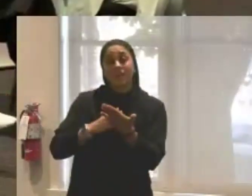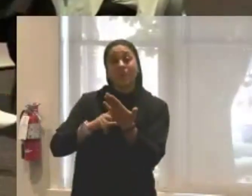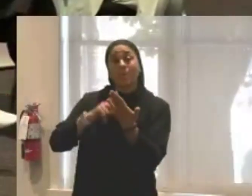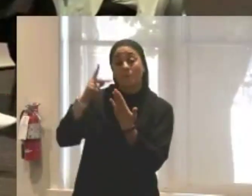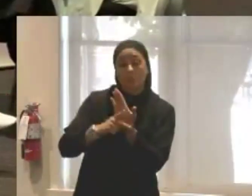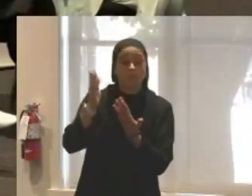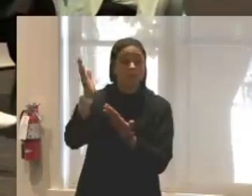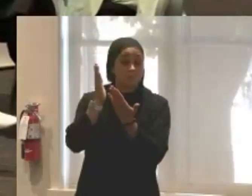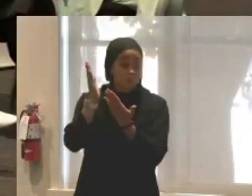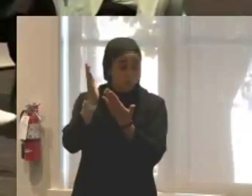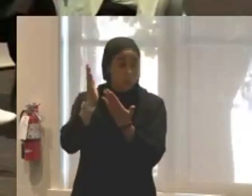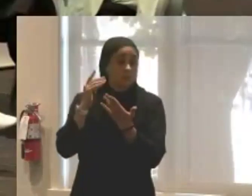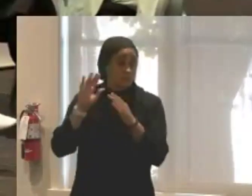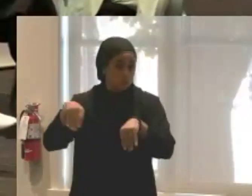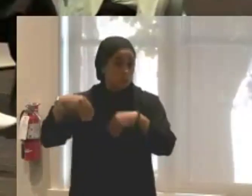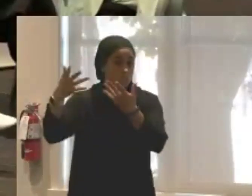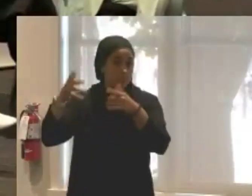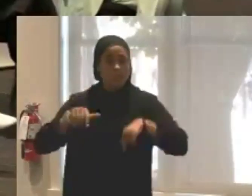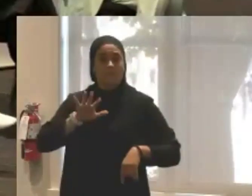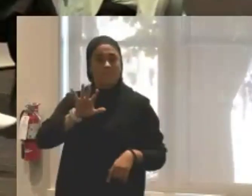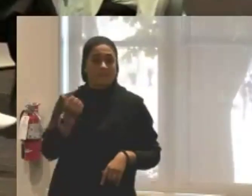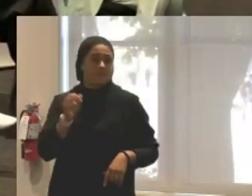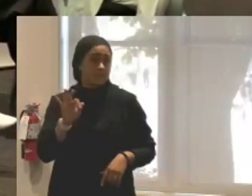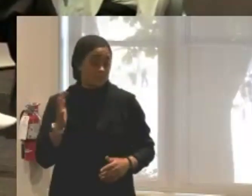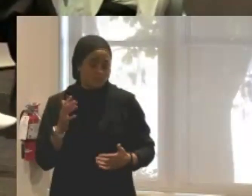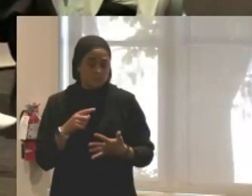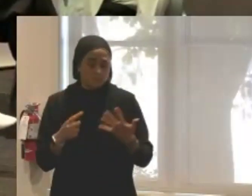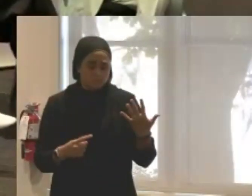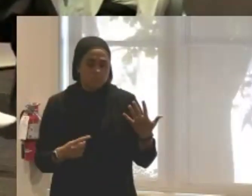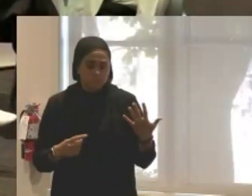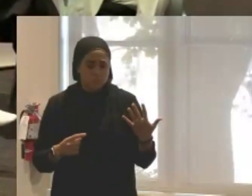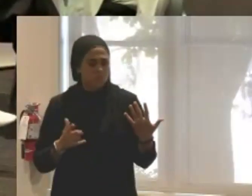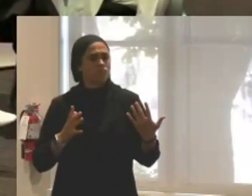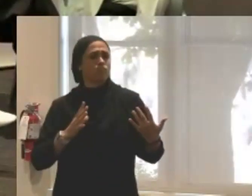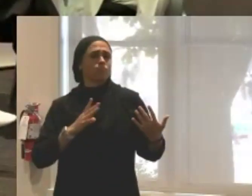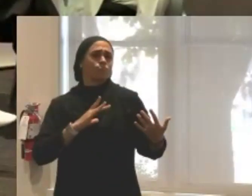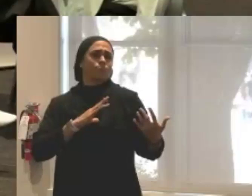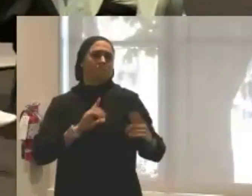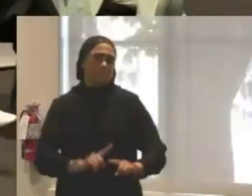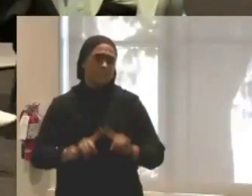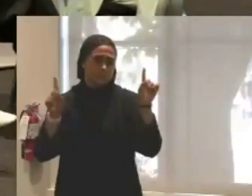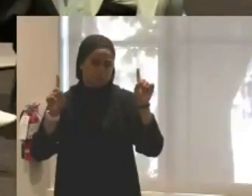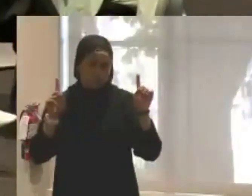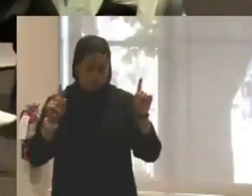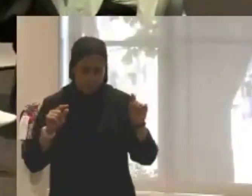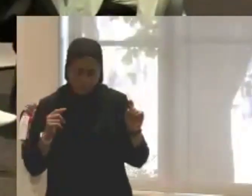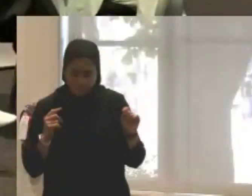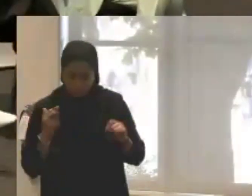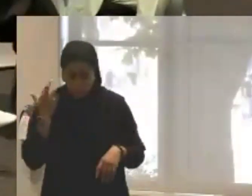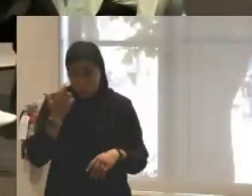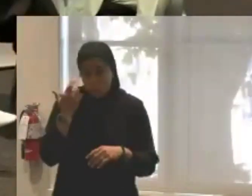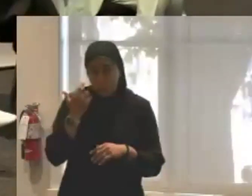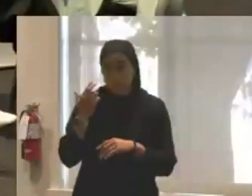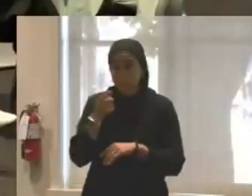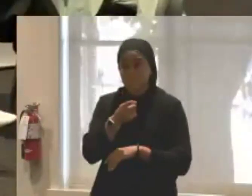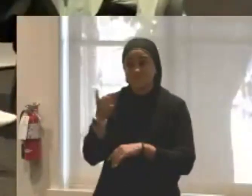programs and services we have at the 519, because it's actually quite unique here, because 519 is actually not a settlement agency,